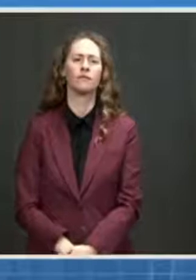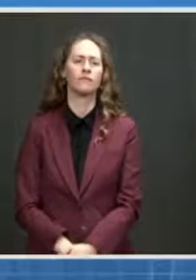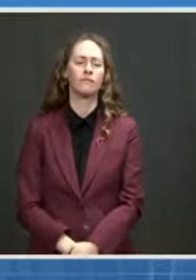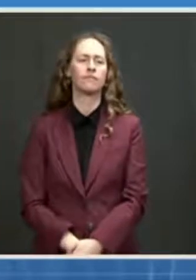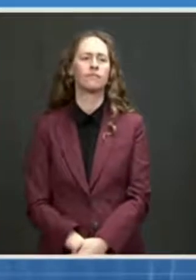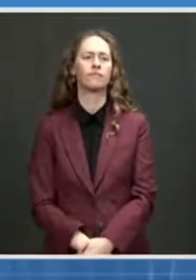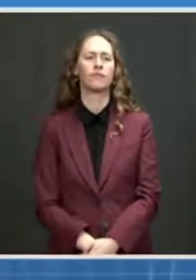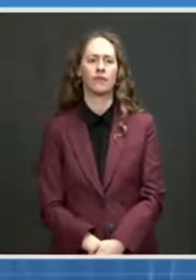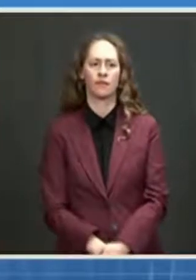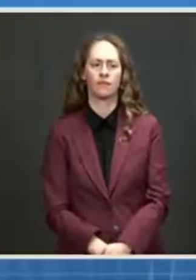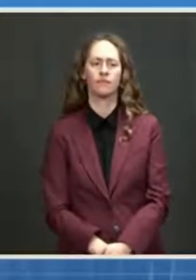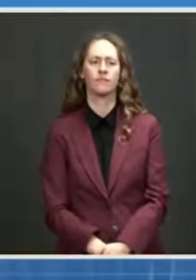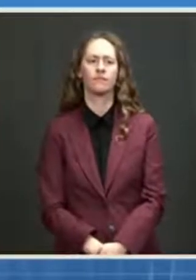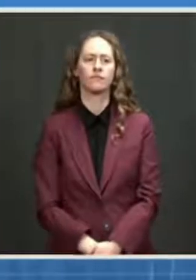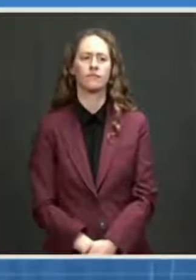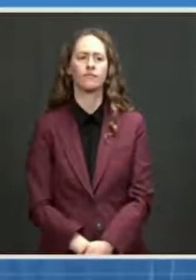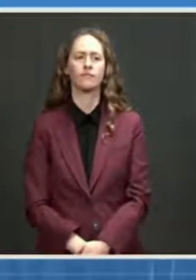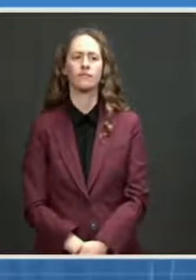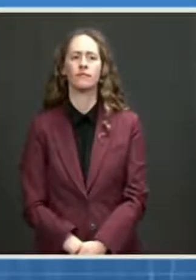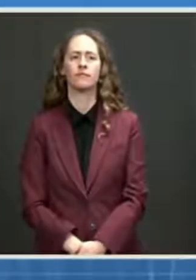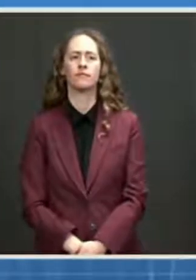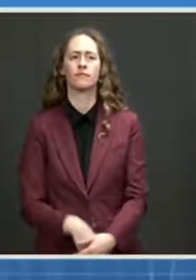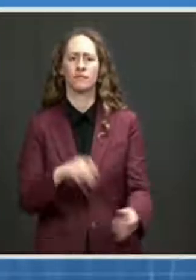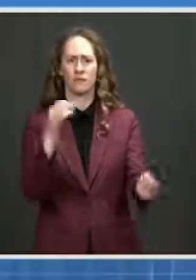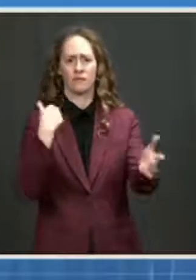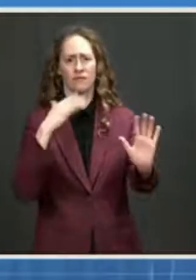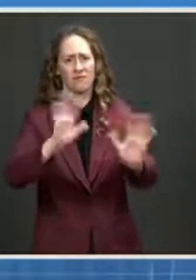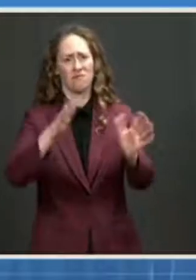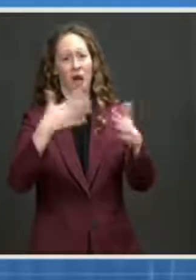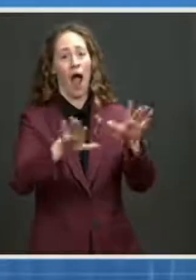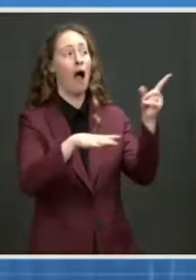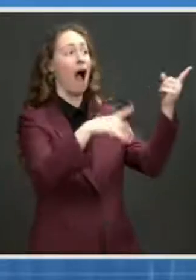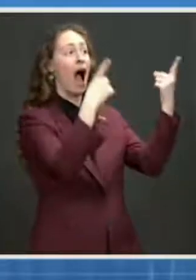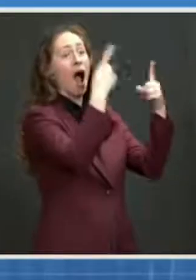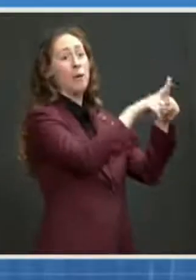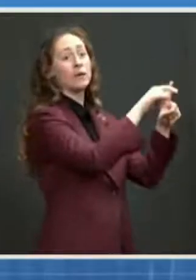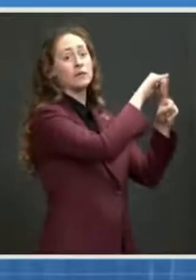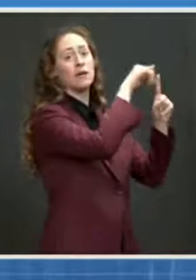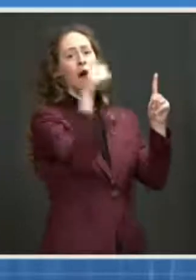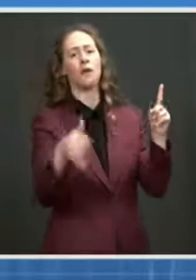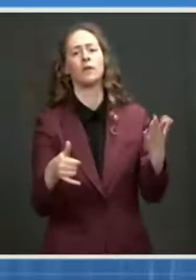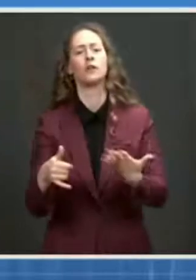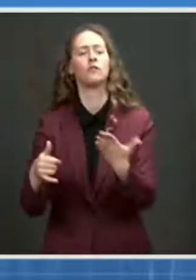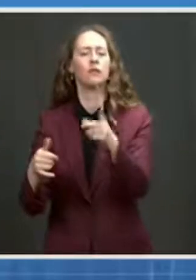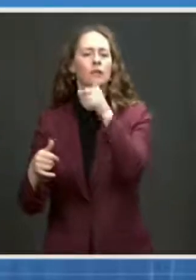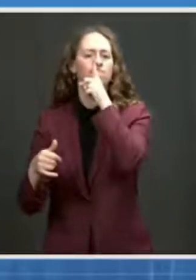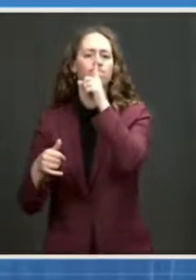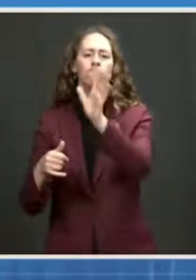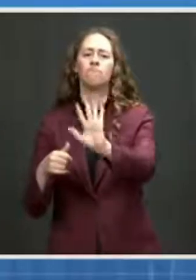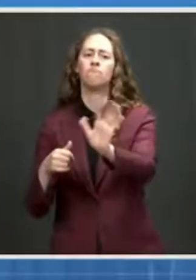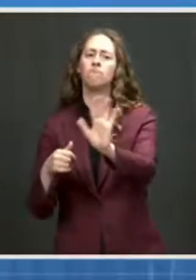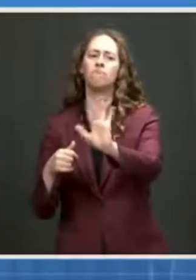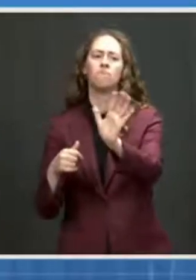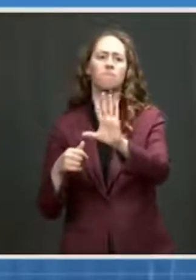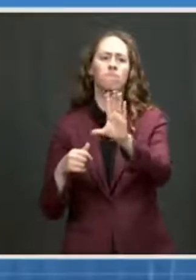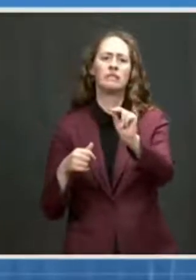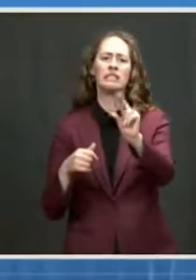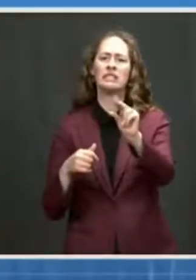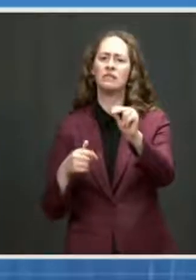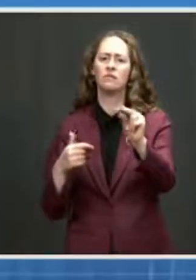is such a powerful argument to underscore what Dr. Walensky said. To get